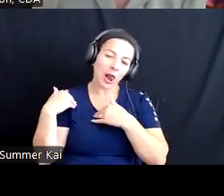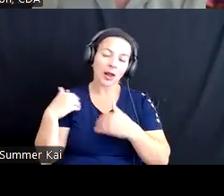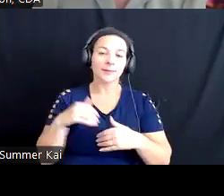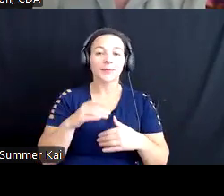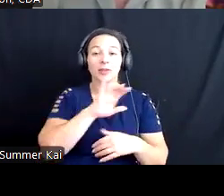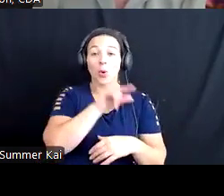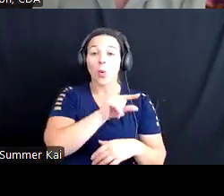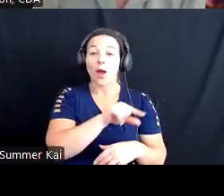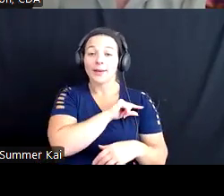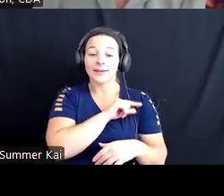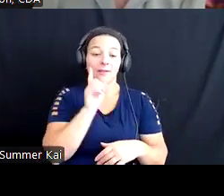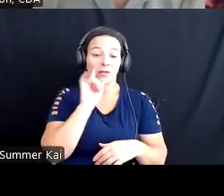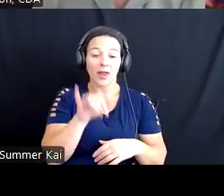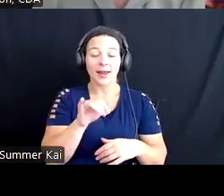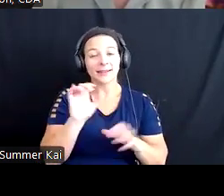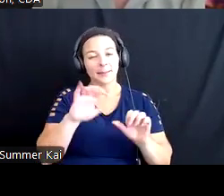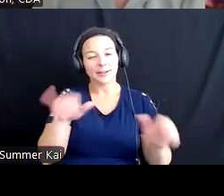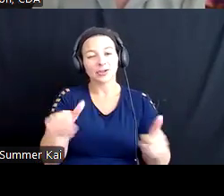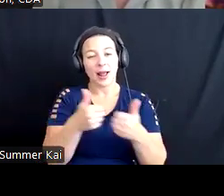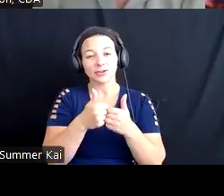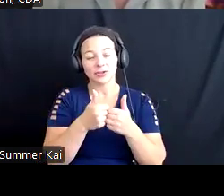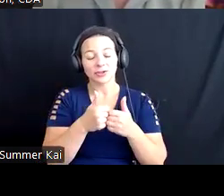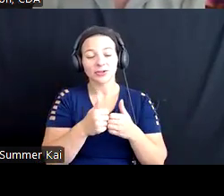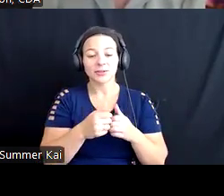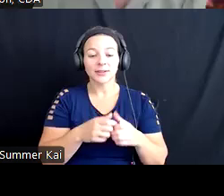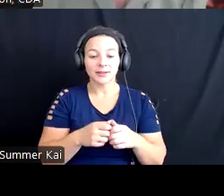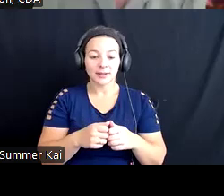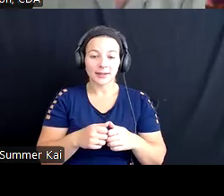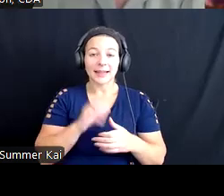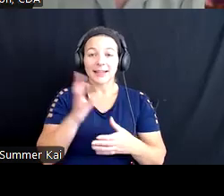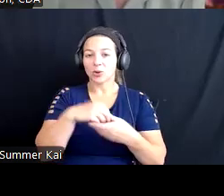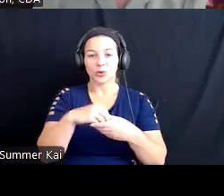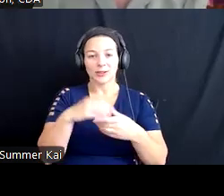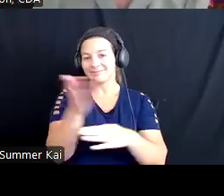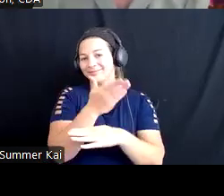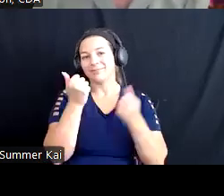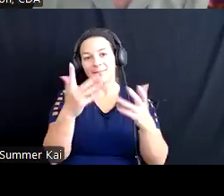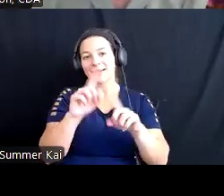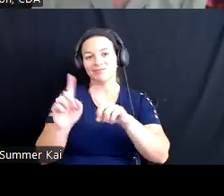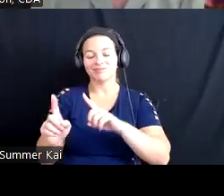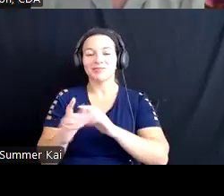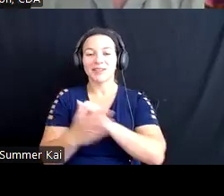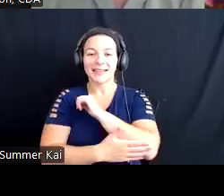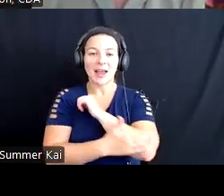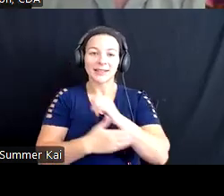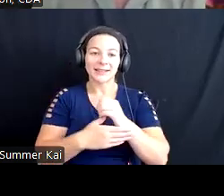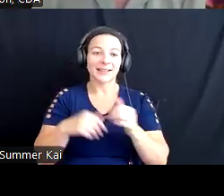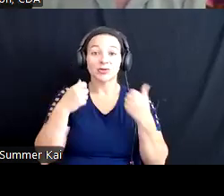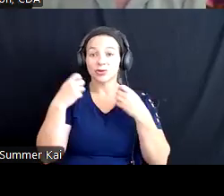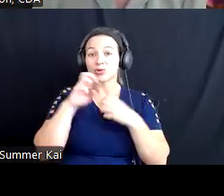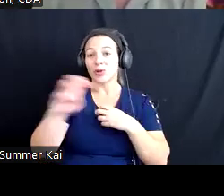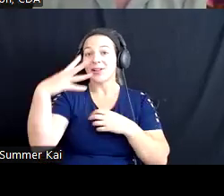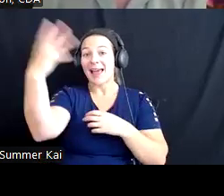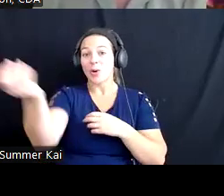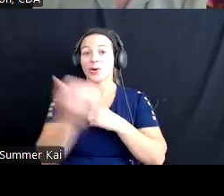eligibility determination can be challenging, including across counties and across jurisdictions.